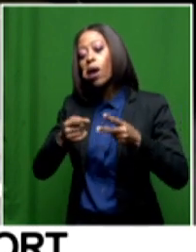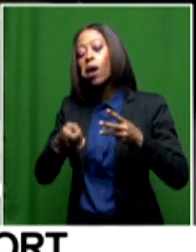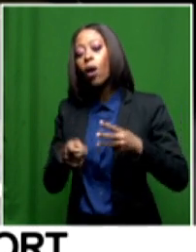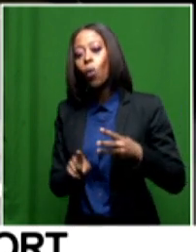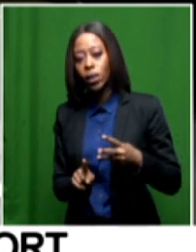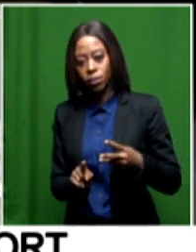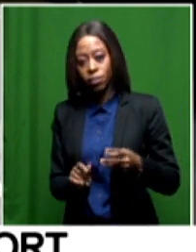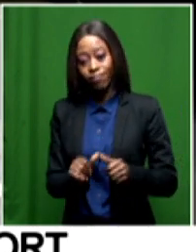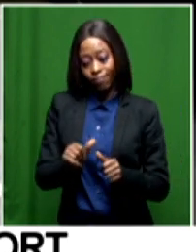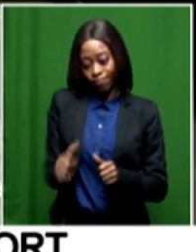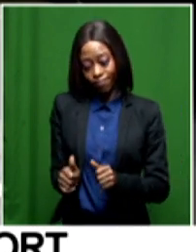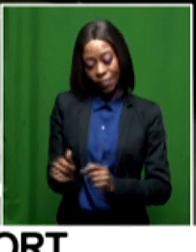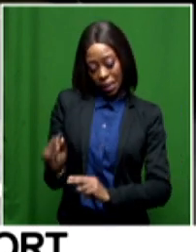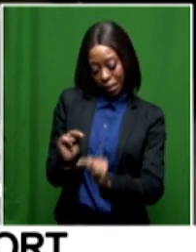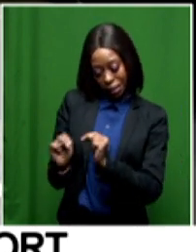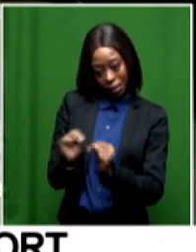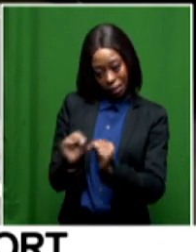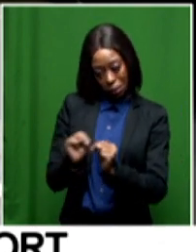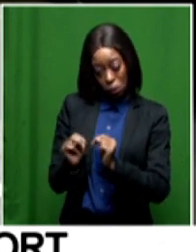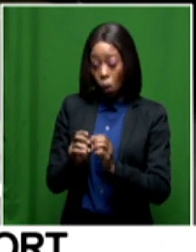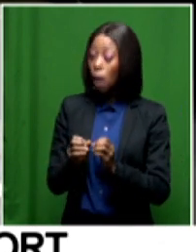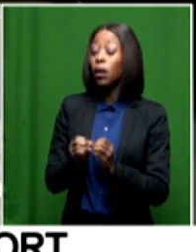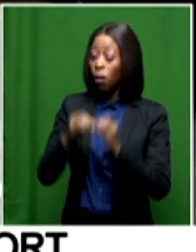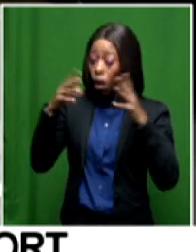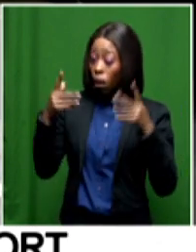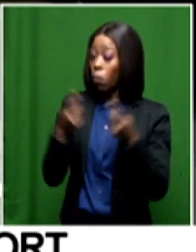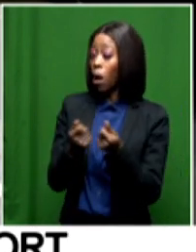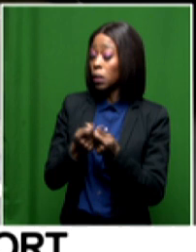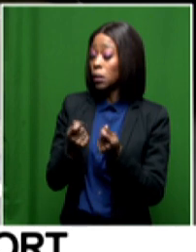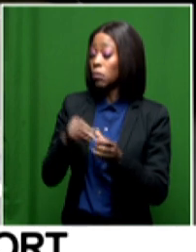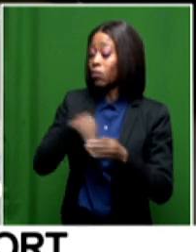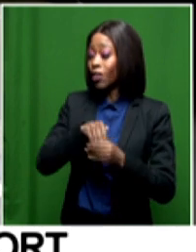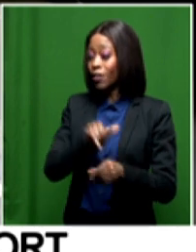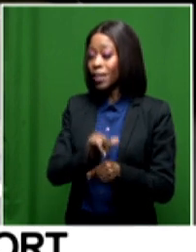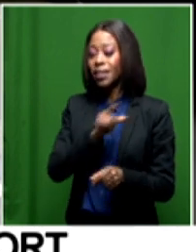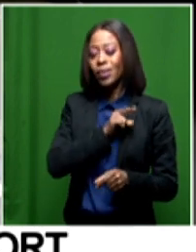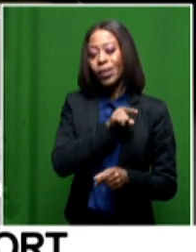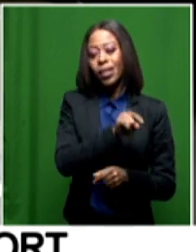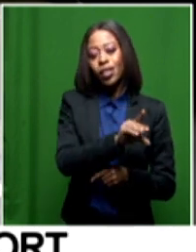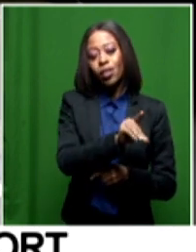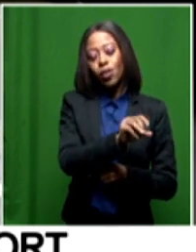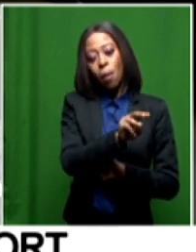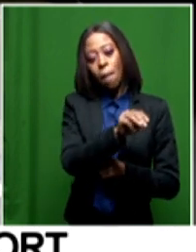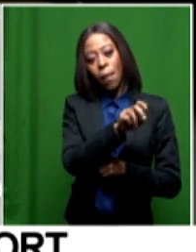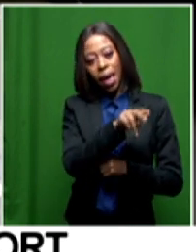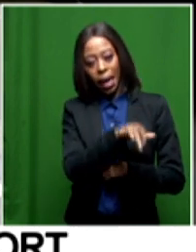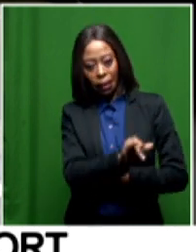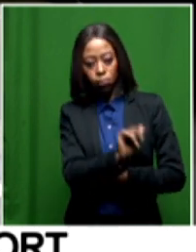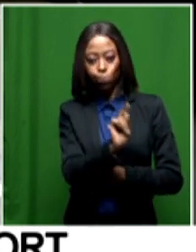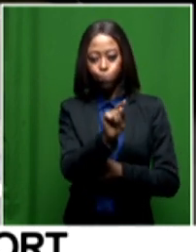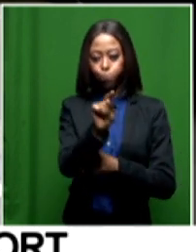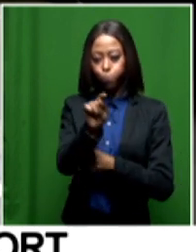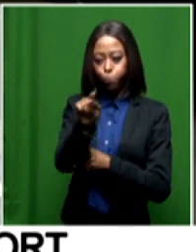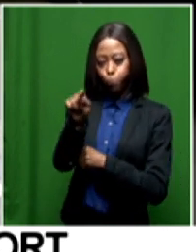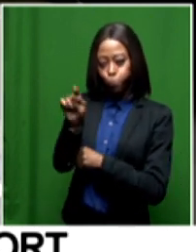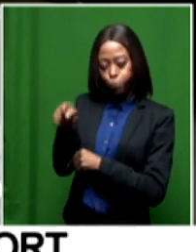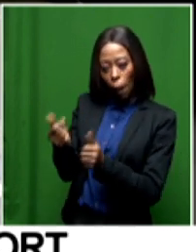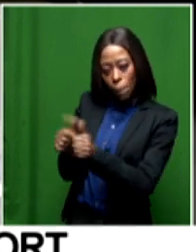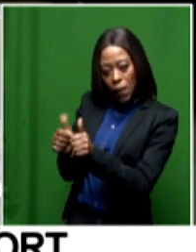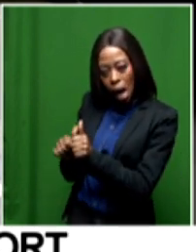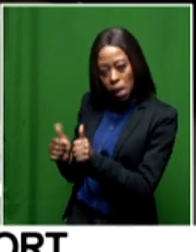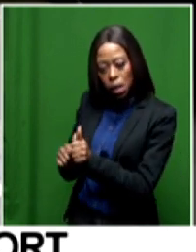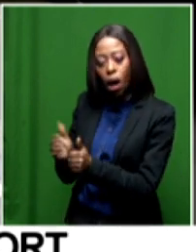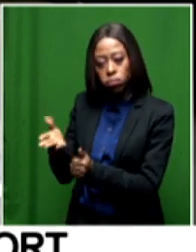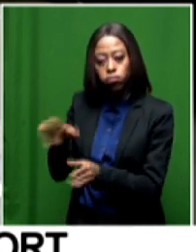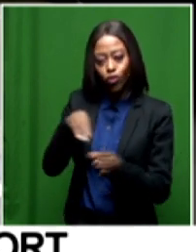course, there's serious negotiation, there's big money involved, and that's where Mr. Domenicali and the various partners and